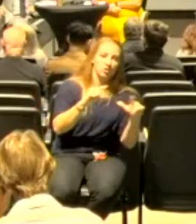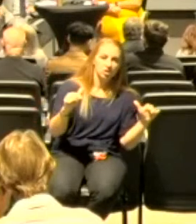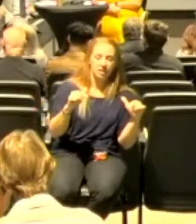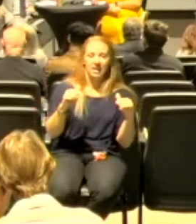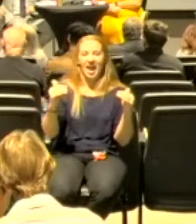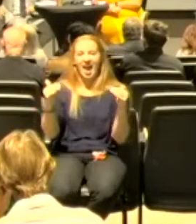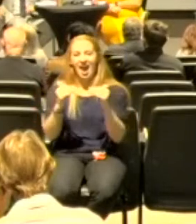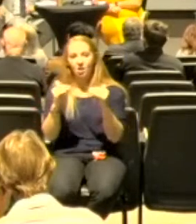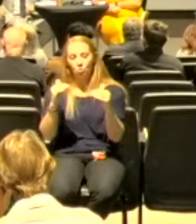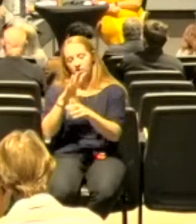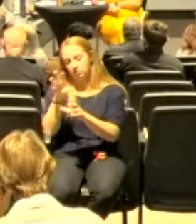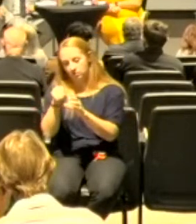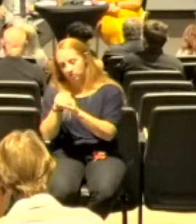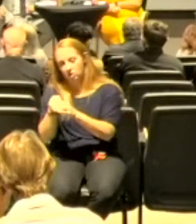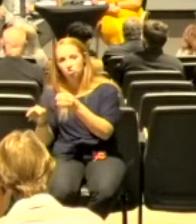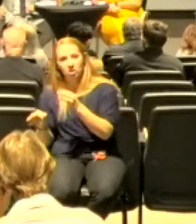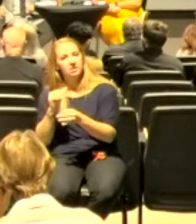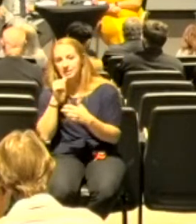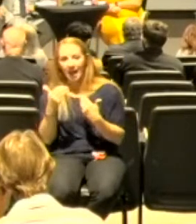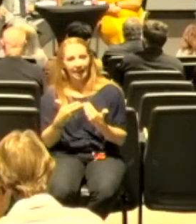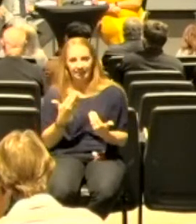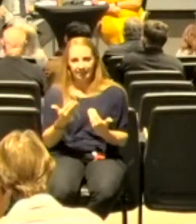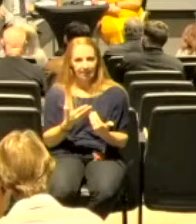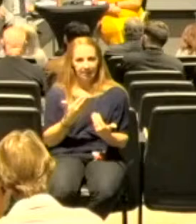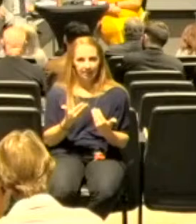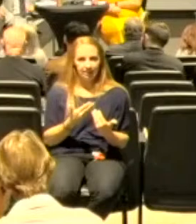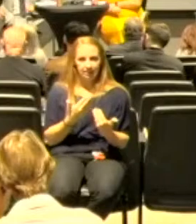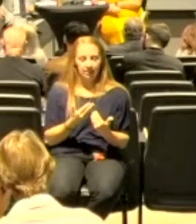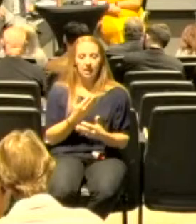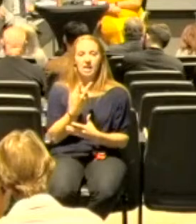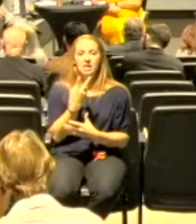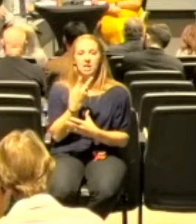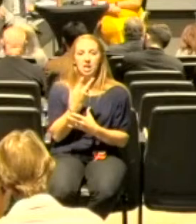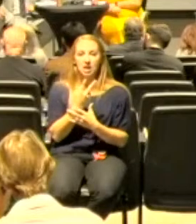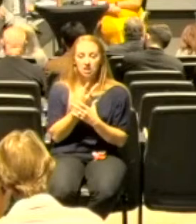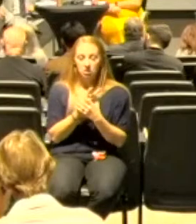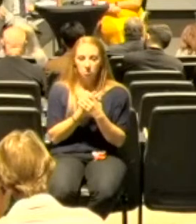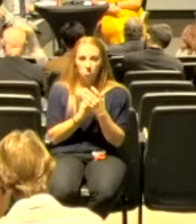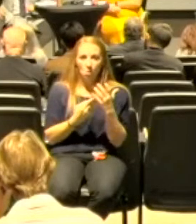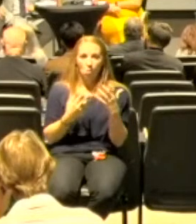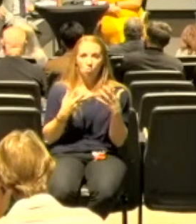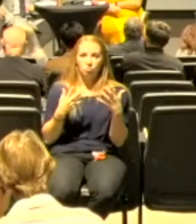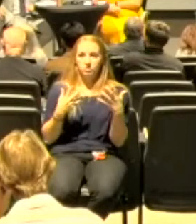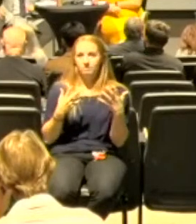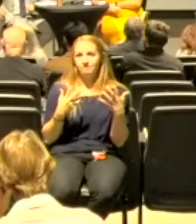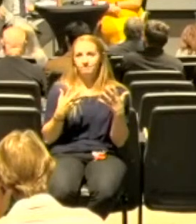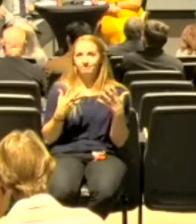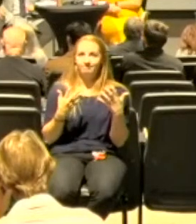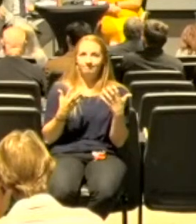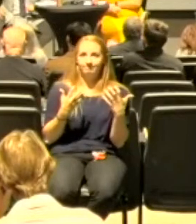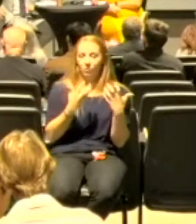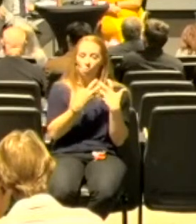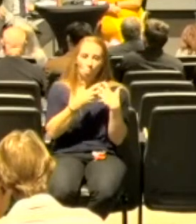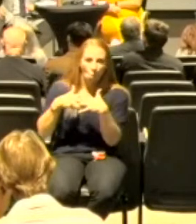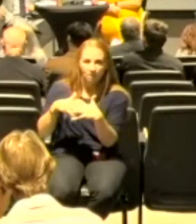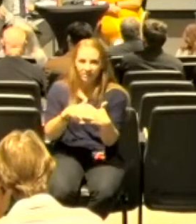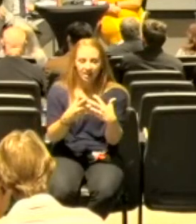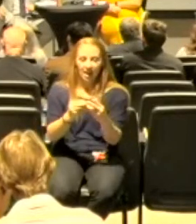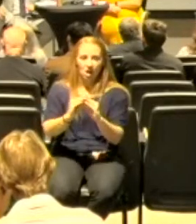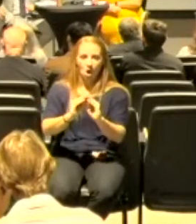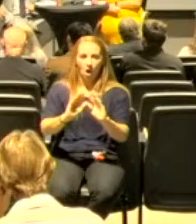not just something that's easily done. It is both woven and it is obvious. It is work that's